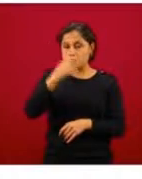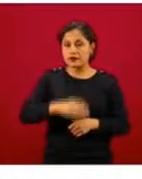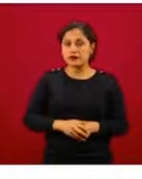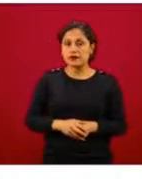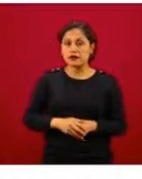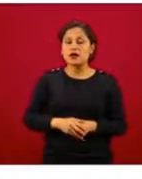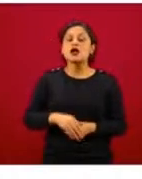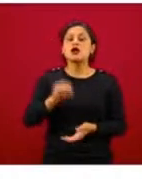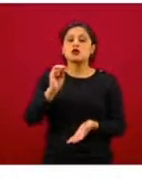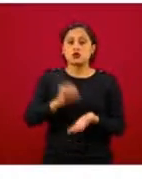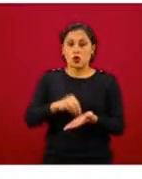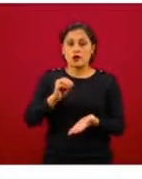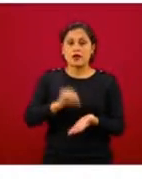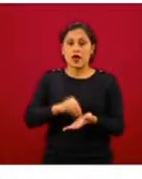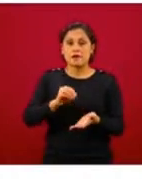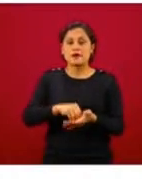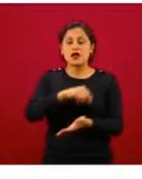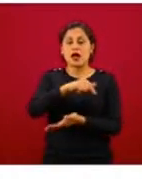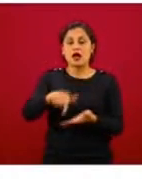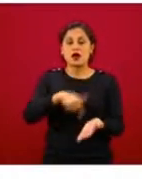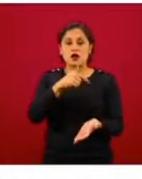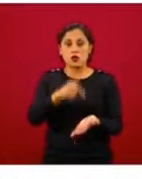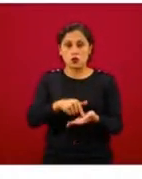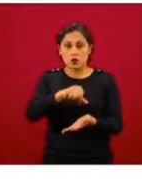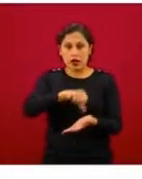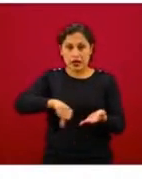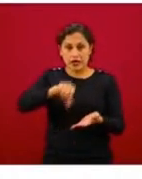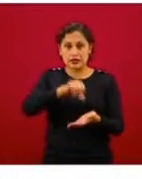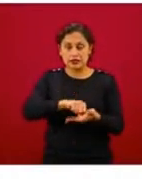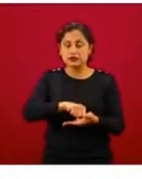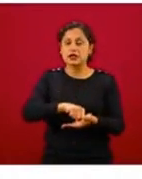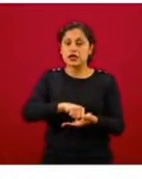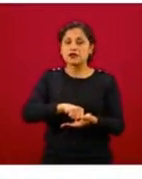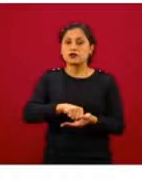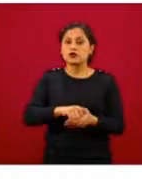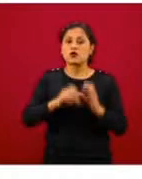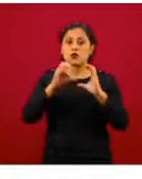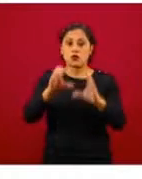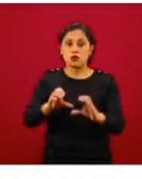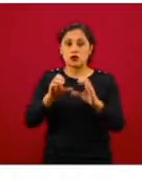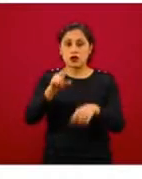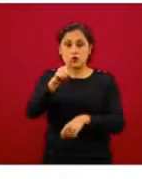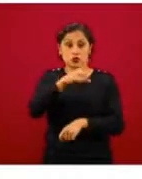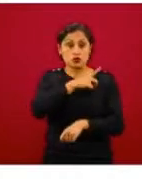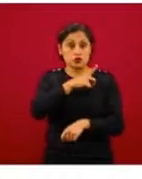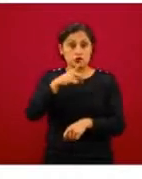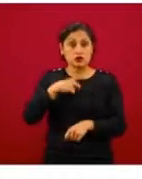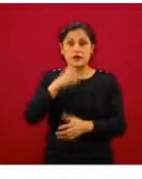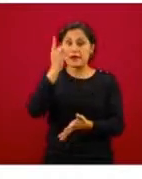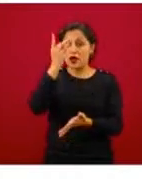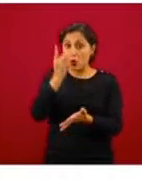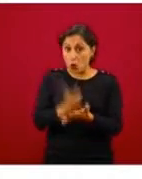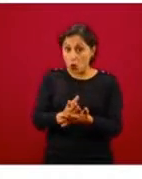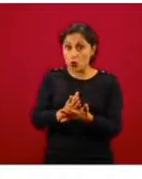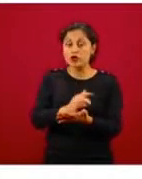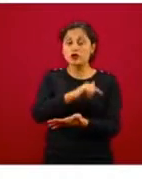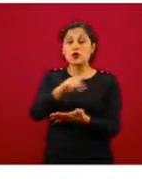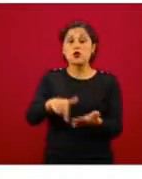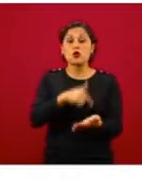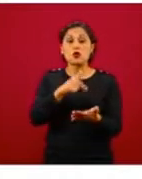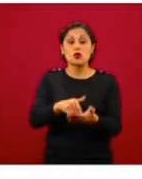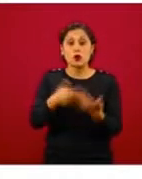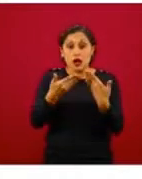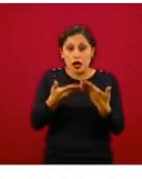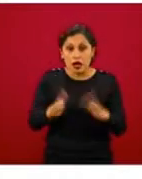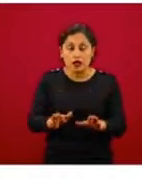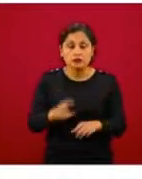area that is on the highest level of sanitary alert. And that is